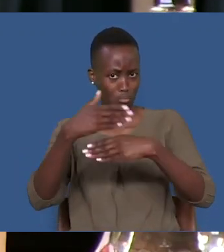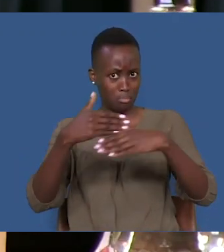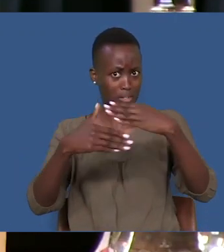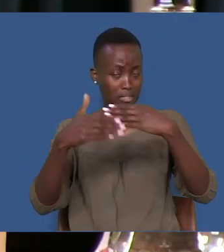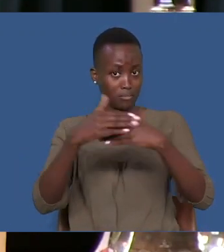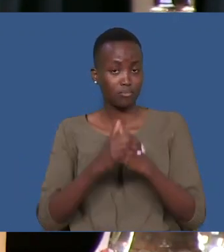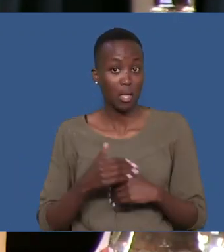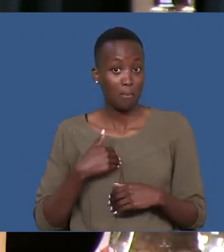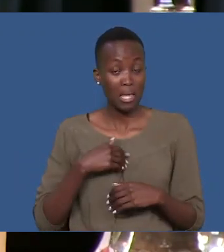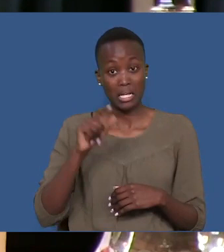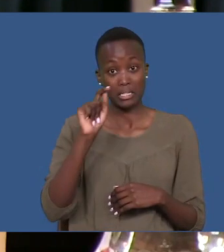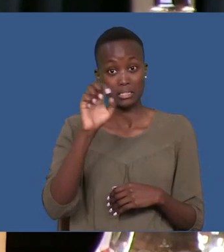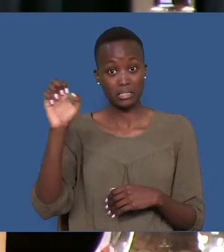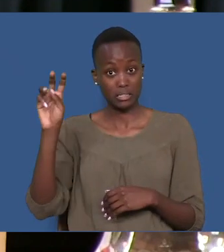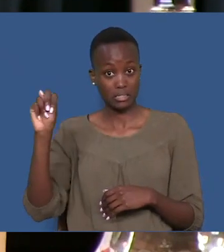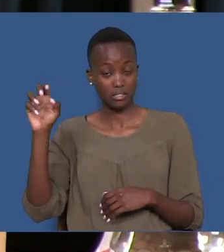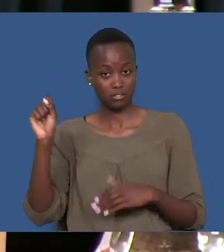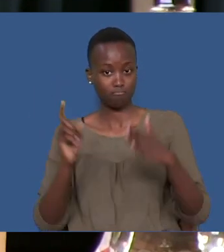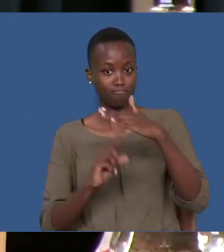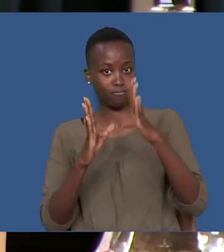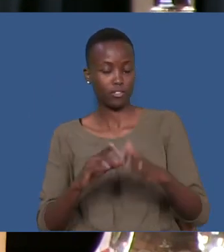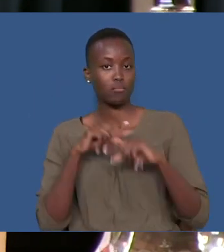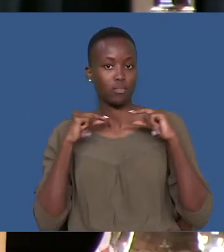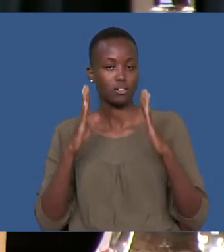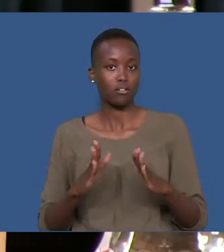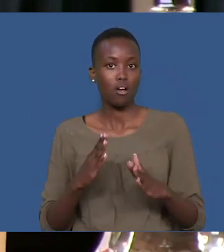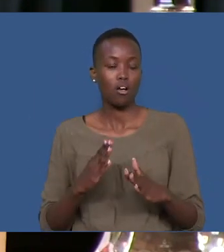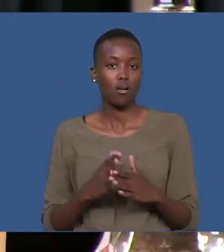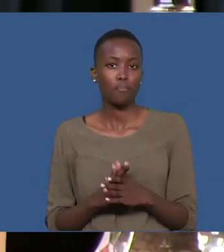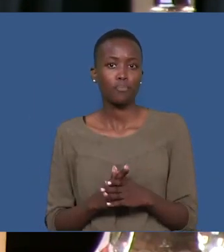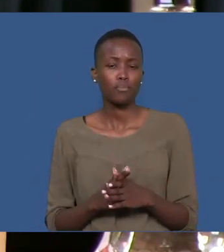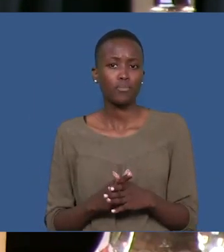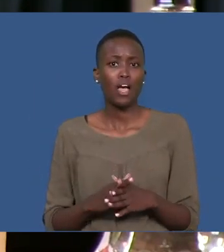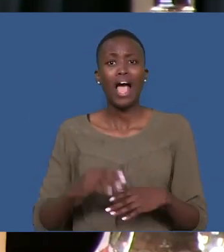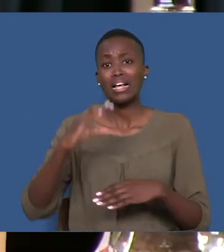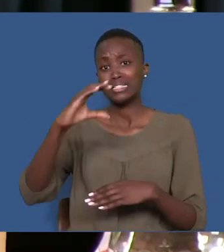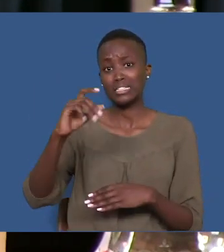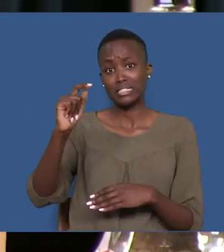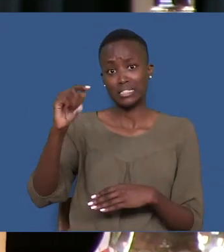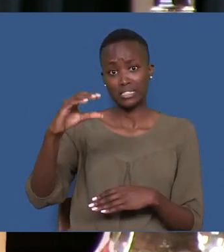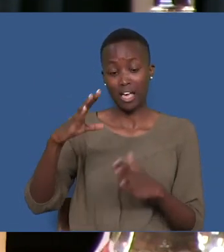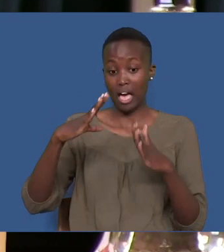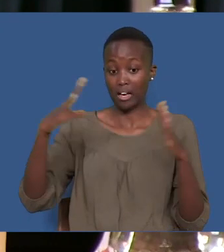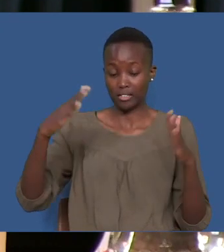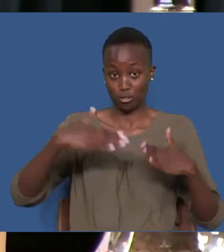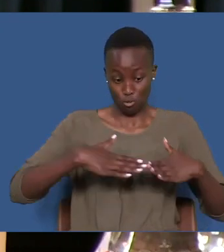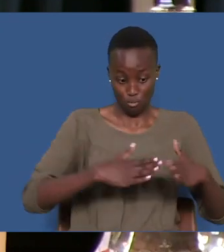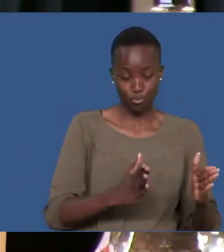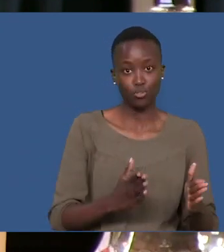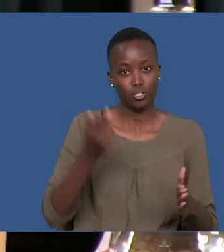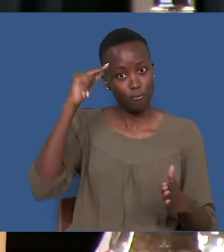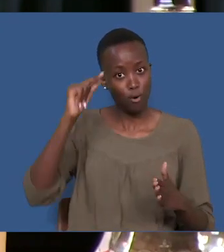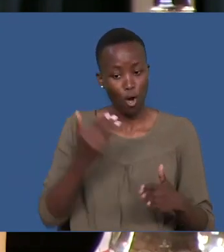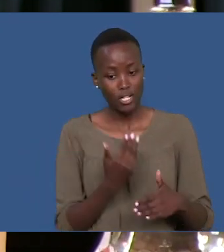As a teens minister, I would like to say that it is going to be one of the greatest opportunities that the children and